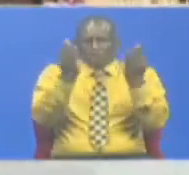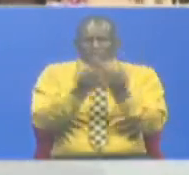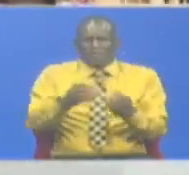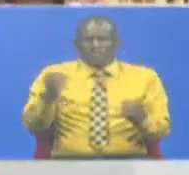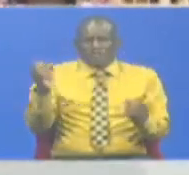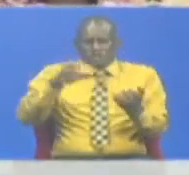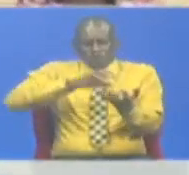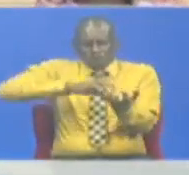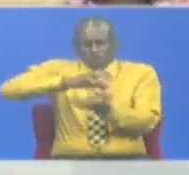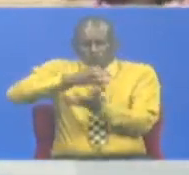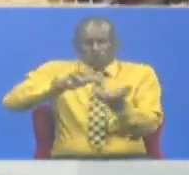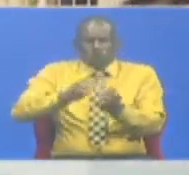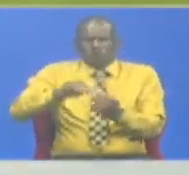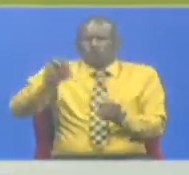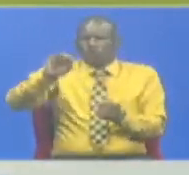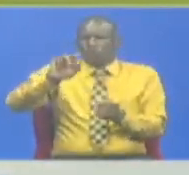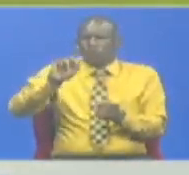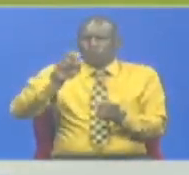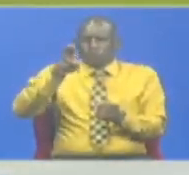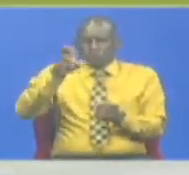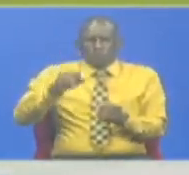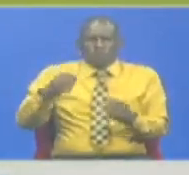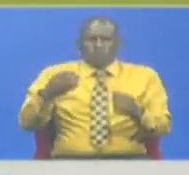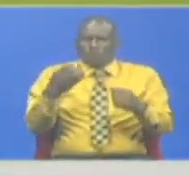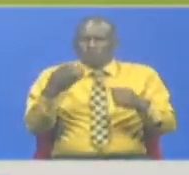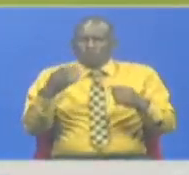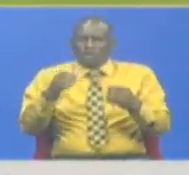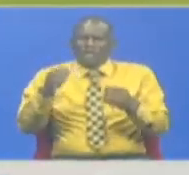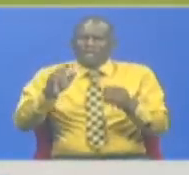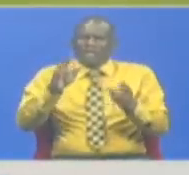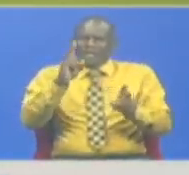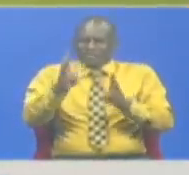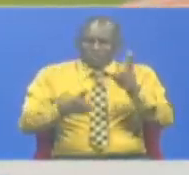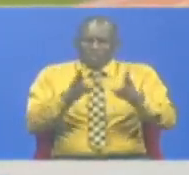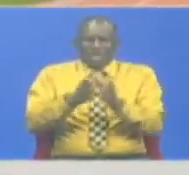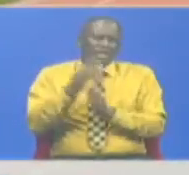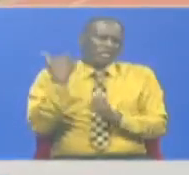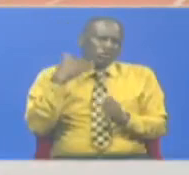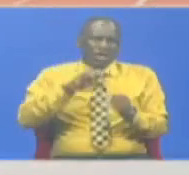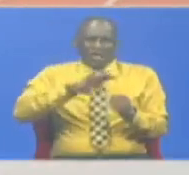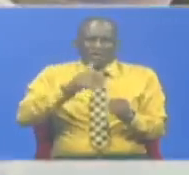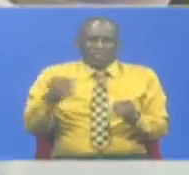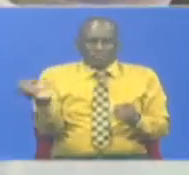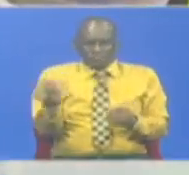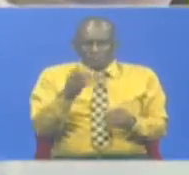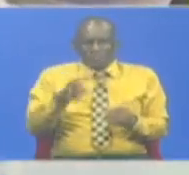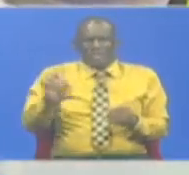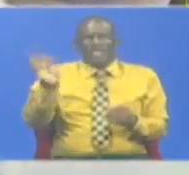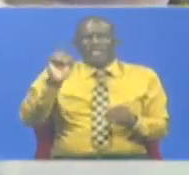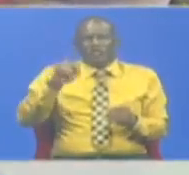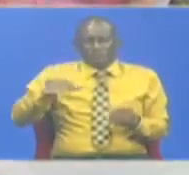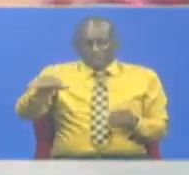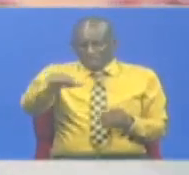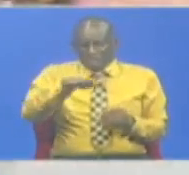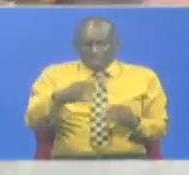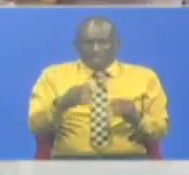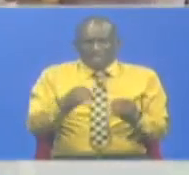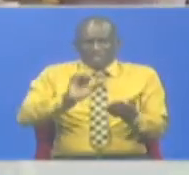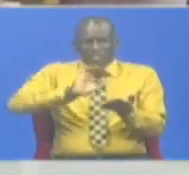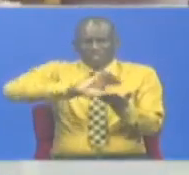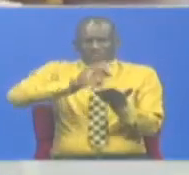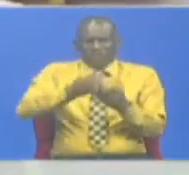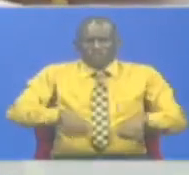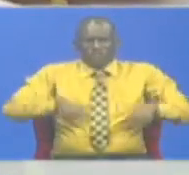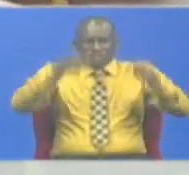Mukuru, Kibera, Kawangware, Kangemi, Dandora, among other informal settlements in the Nairobi metropolitan area. The fund chairperson,